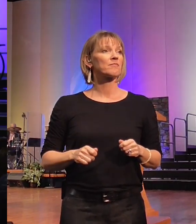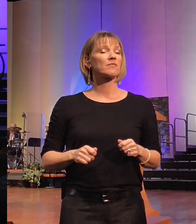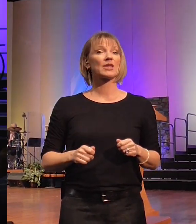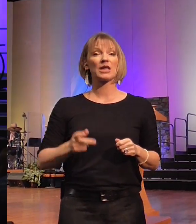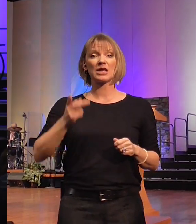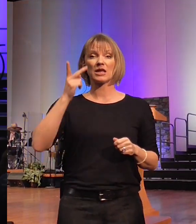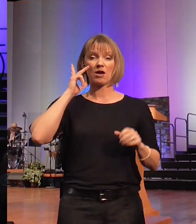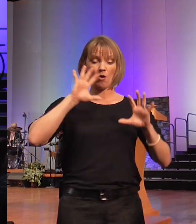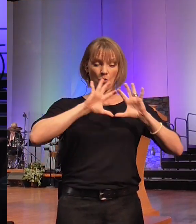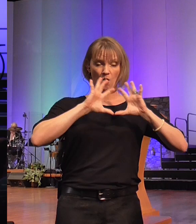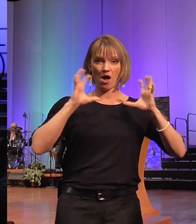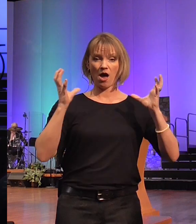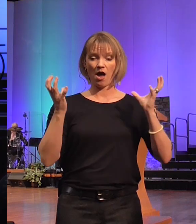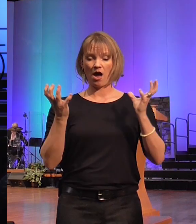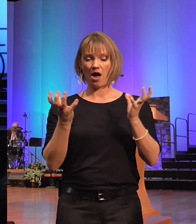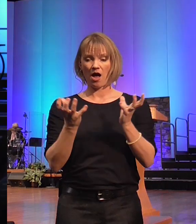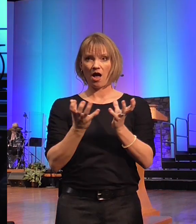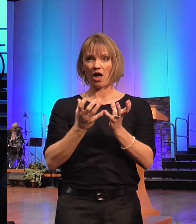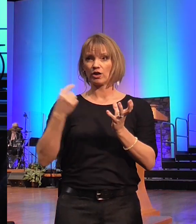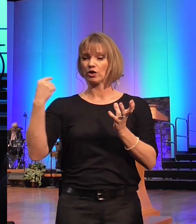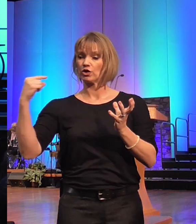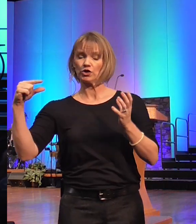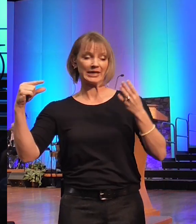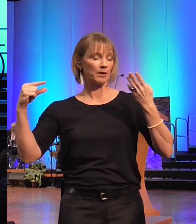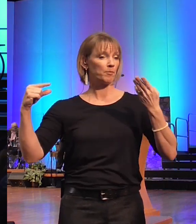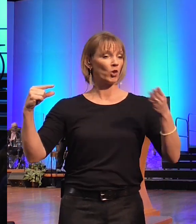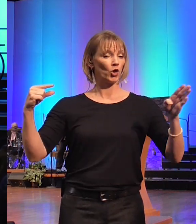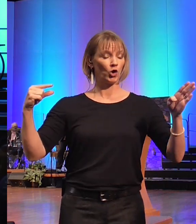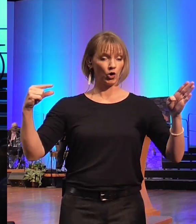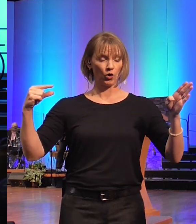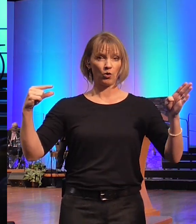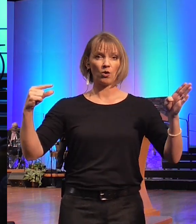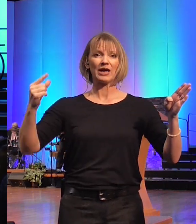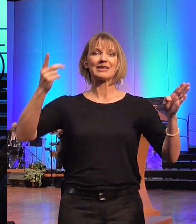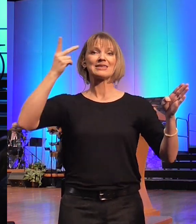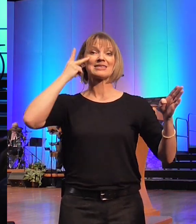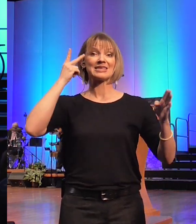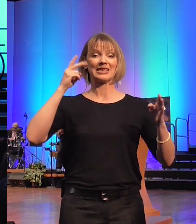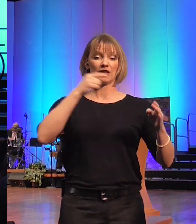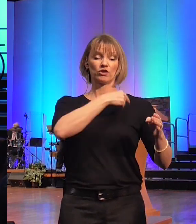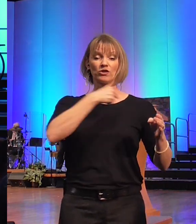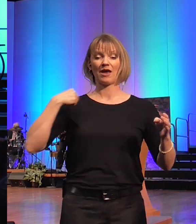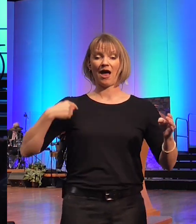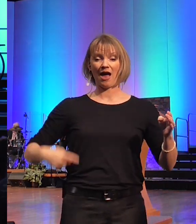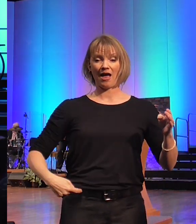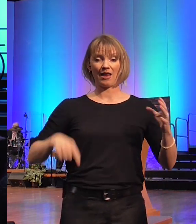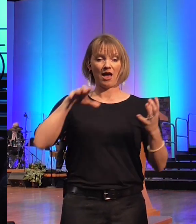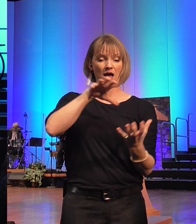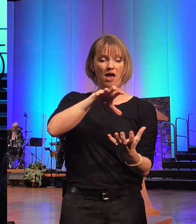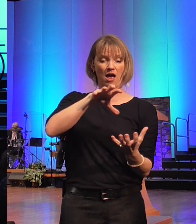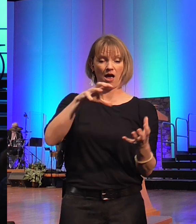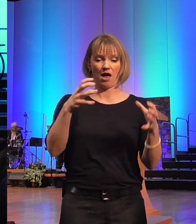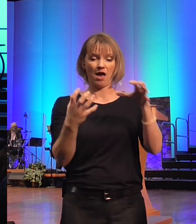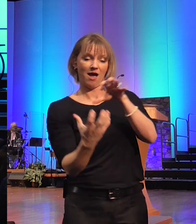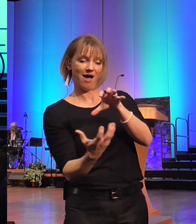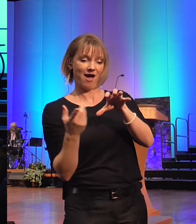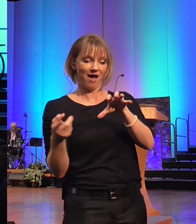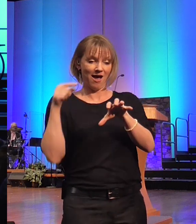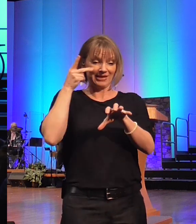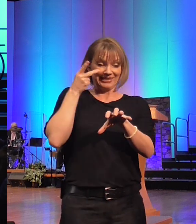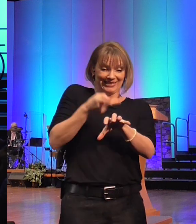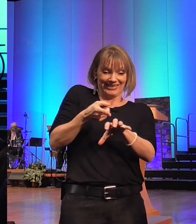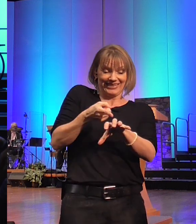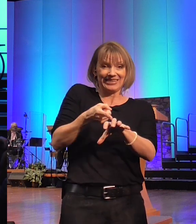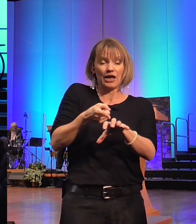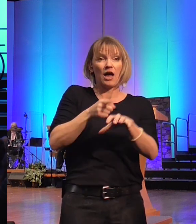See the world in green and blue. See it shine right in front of you. See the